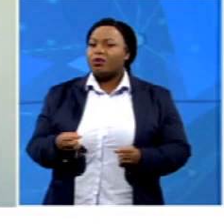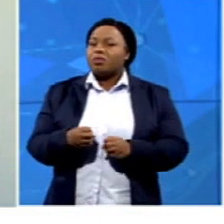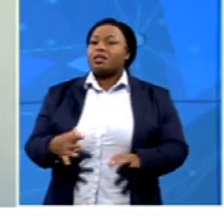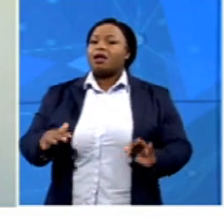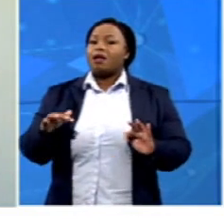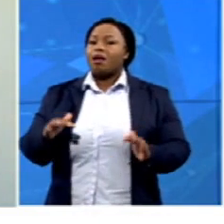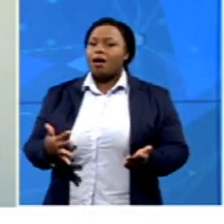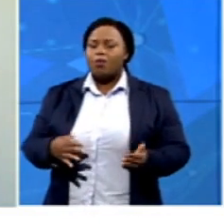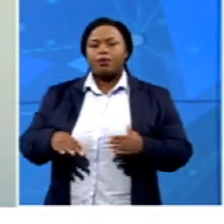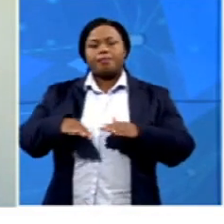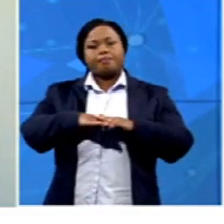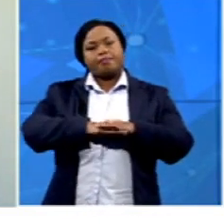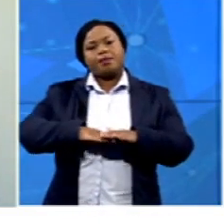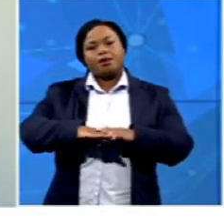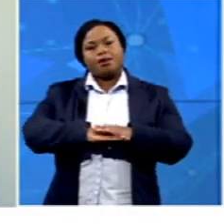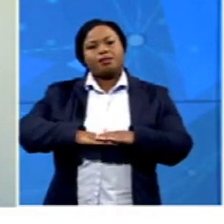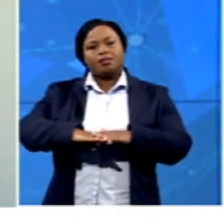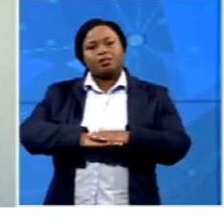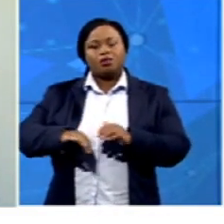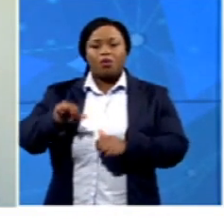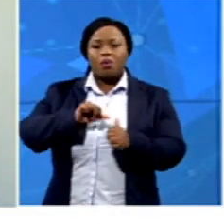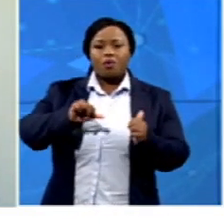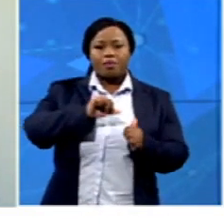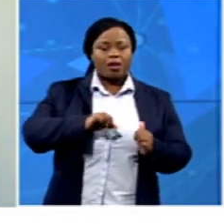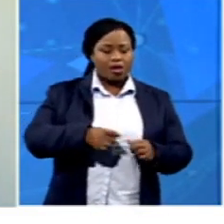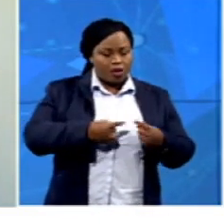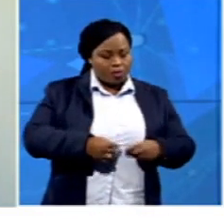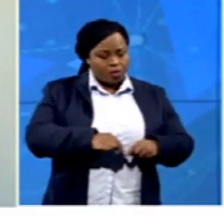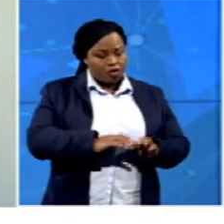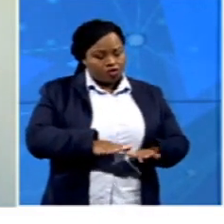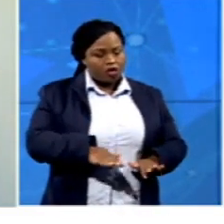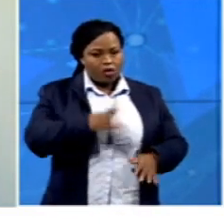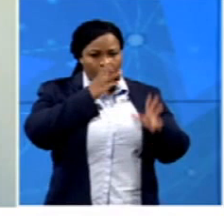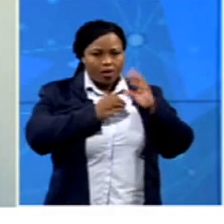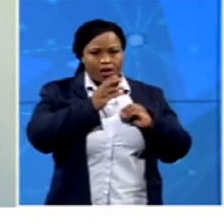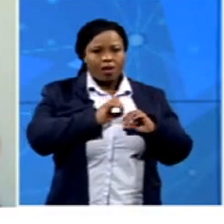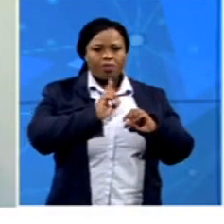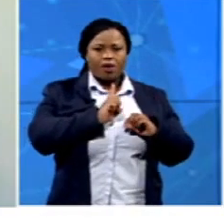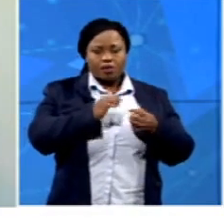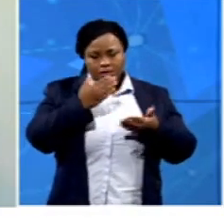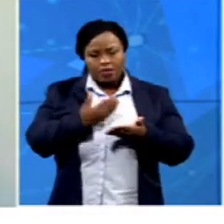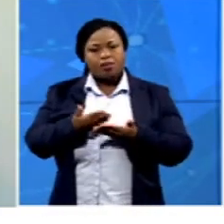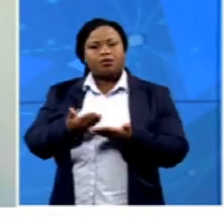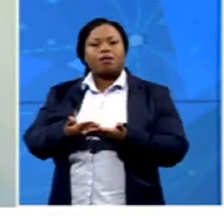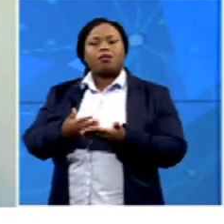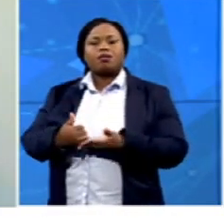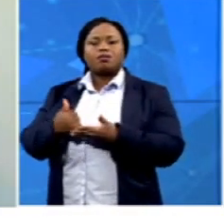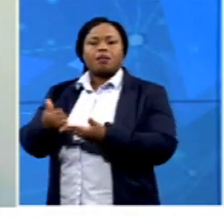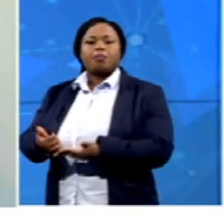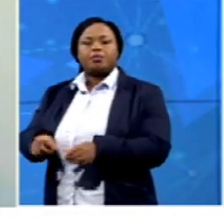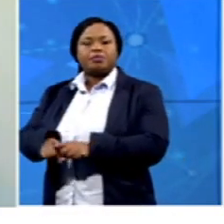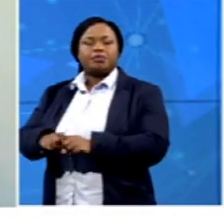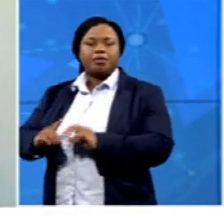very basics, going back to what we learned as children, going back even to grade 1 level